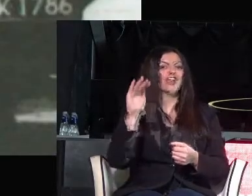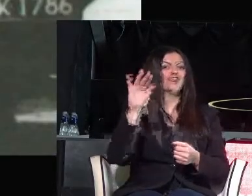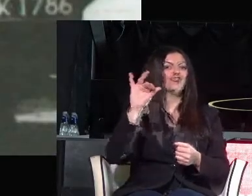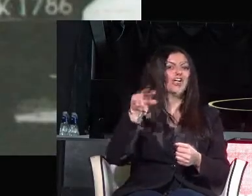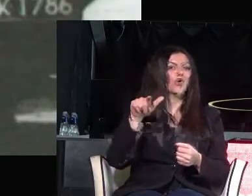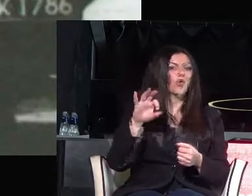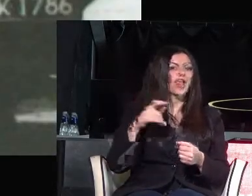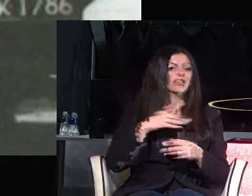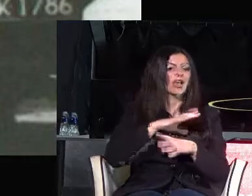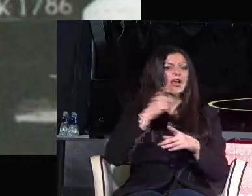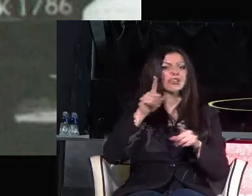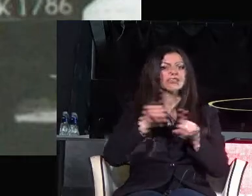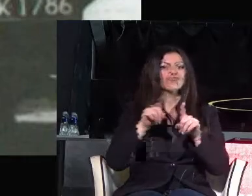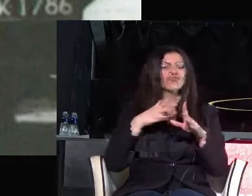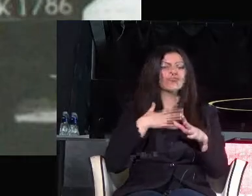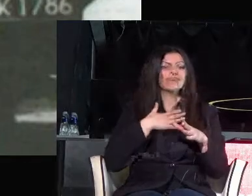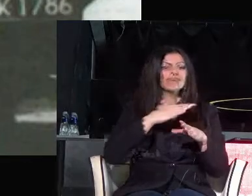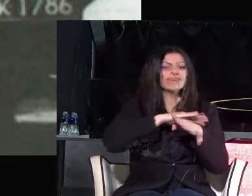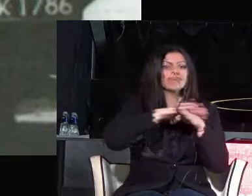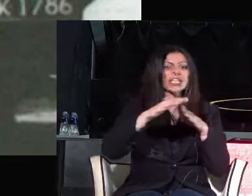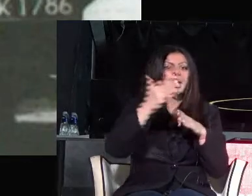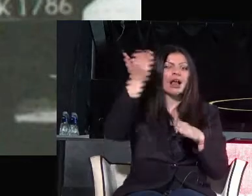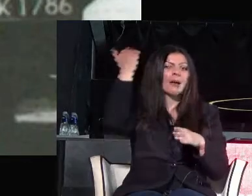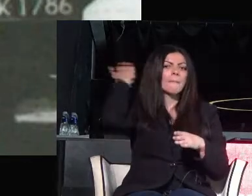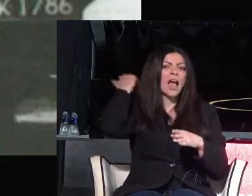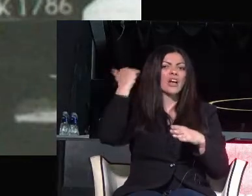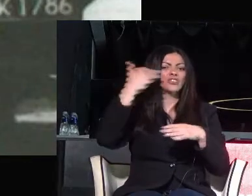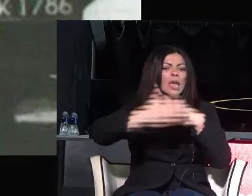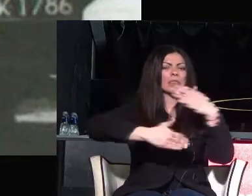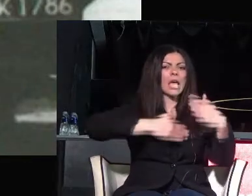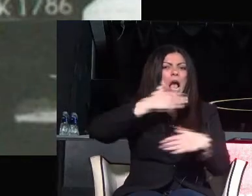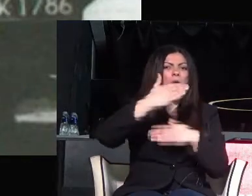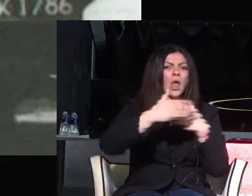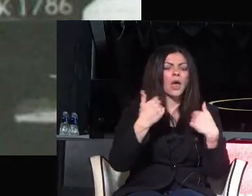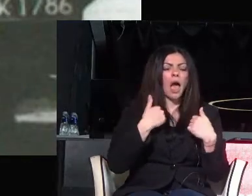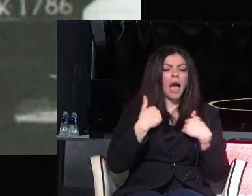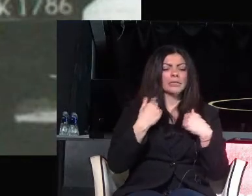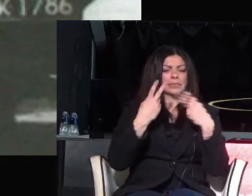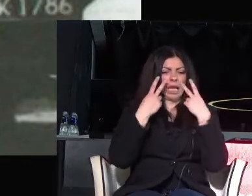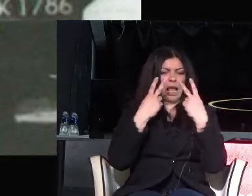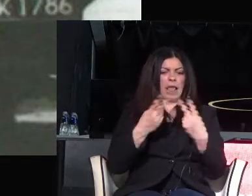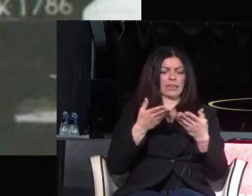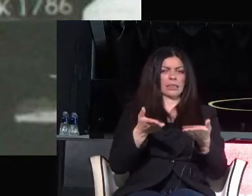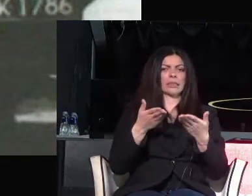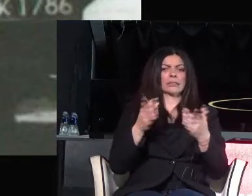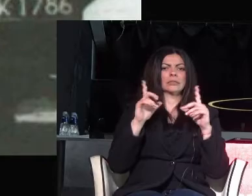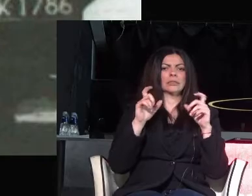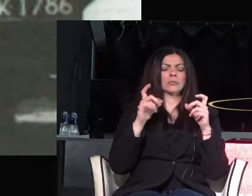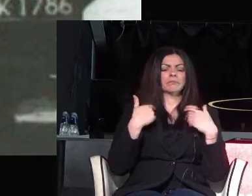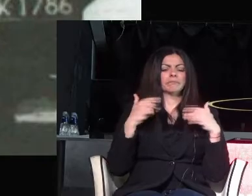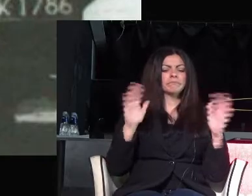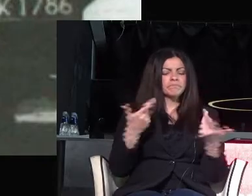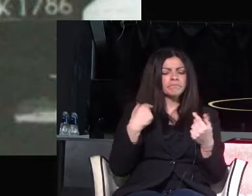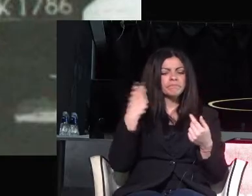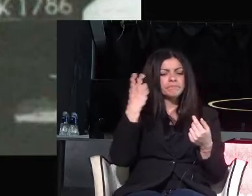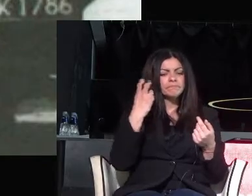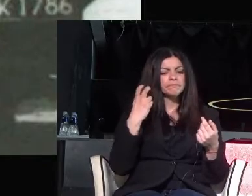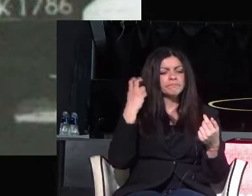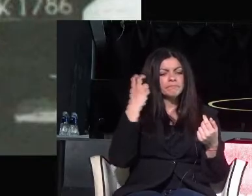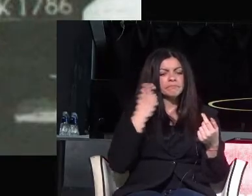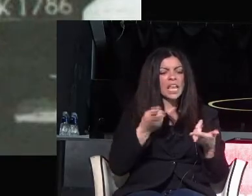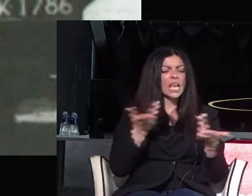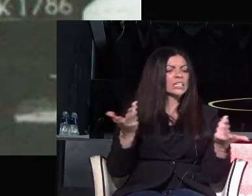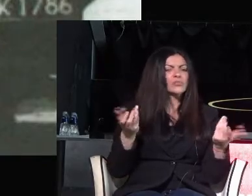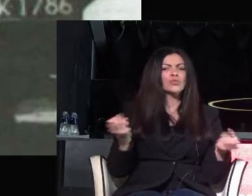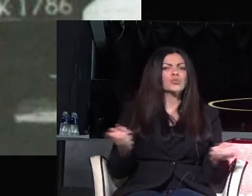So I kept looking at this image to find clues of what took place and why they were stopping, like why there was a row,